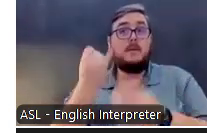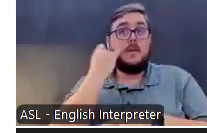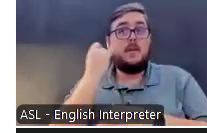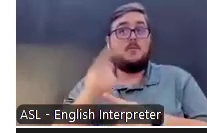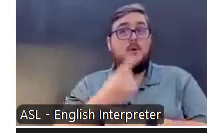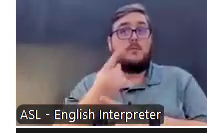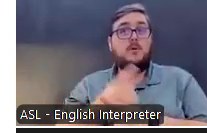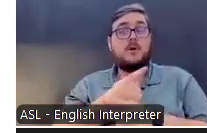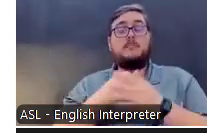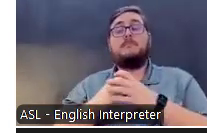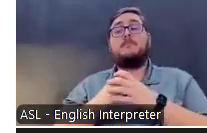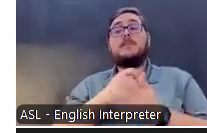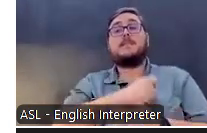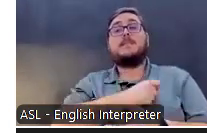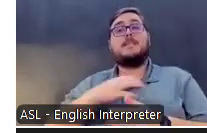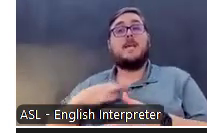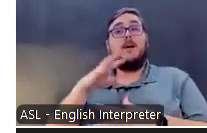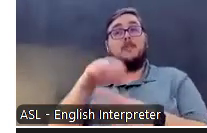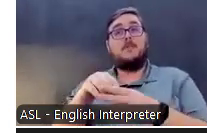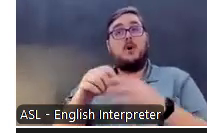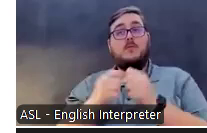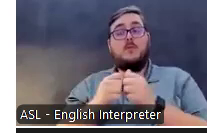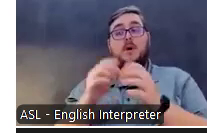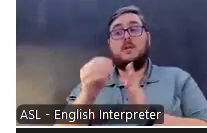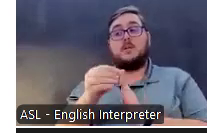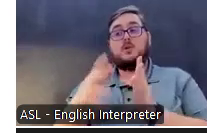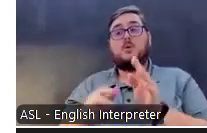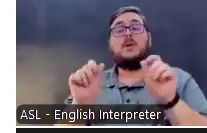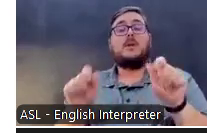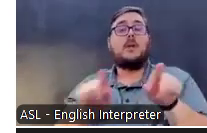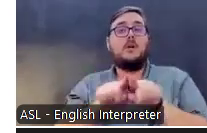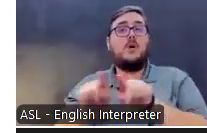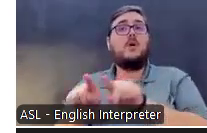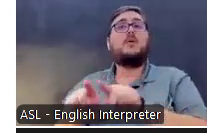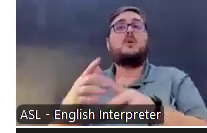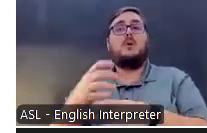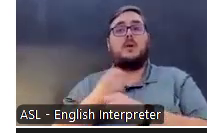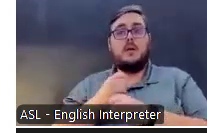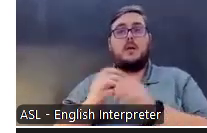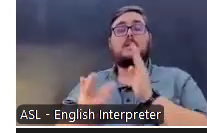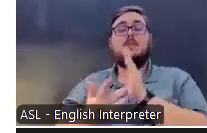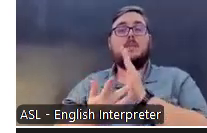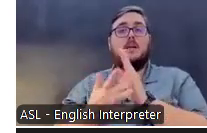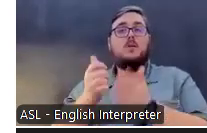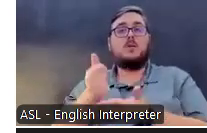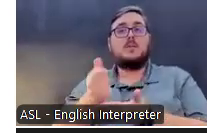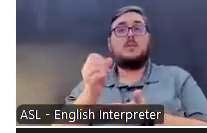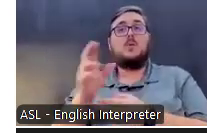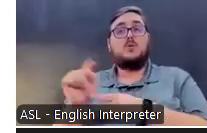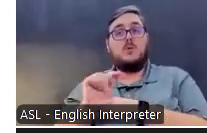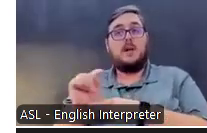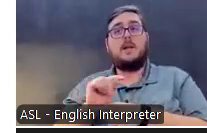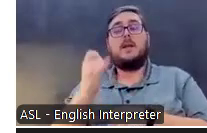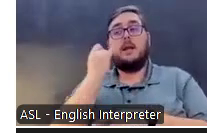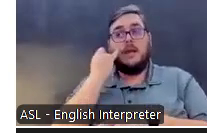And staff involved with the student can also get training or technical assistance on AT when needed. So AT services